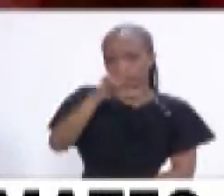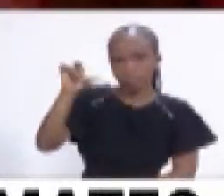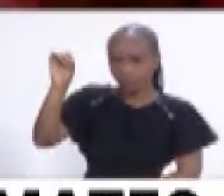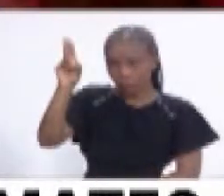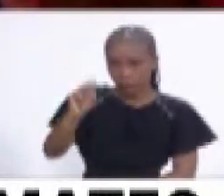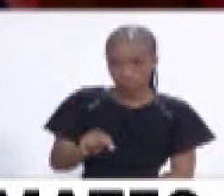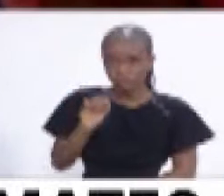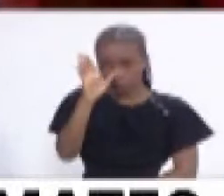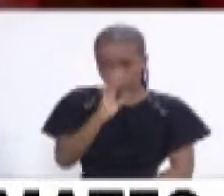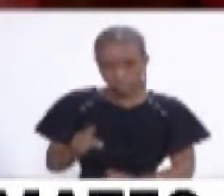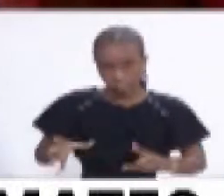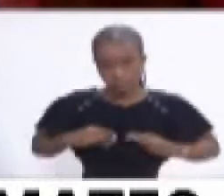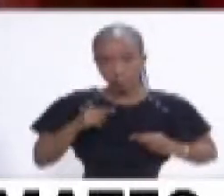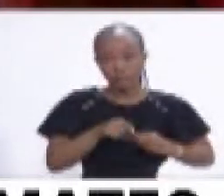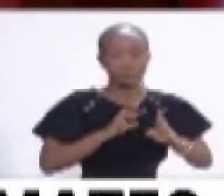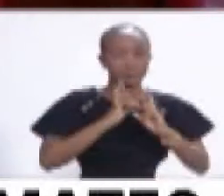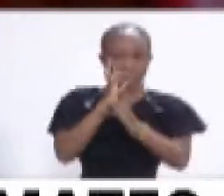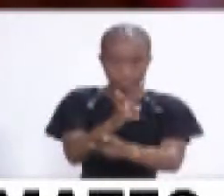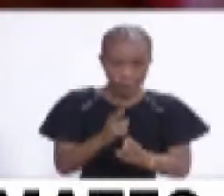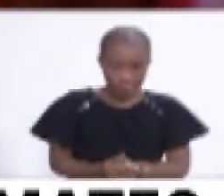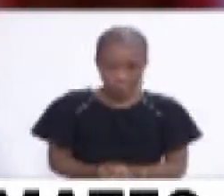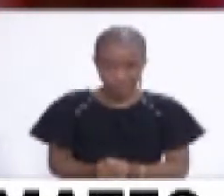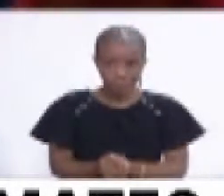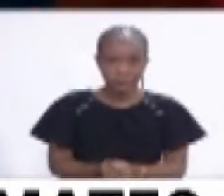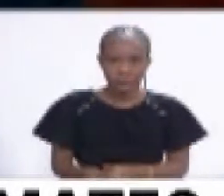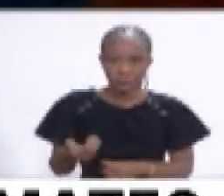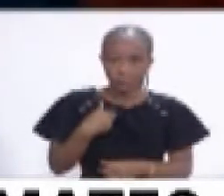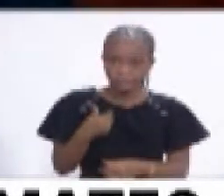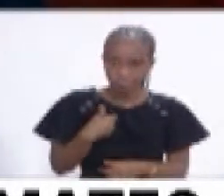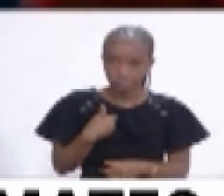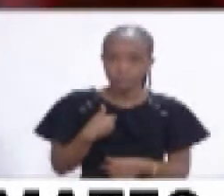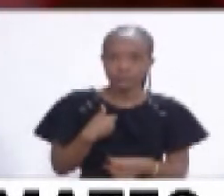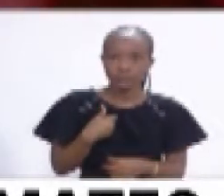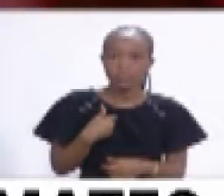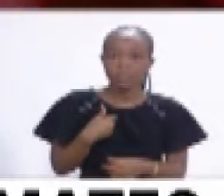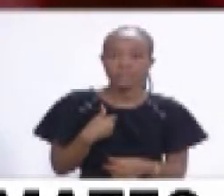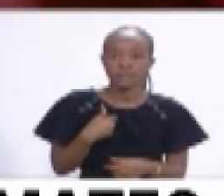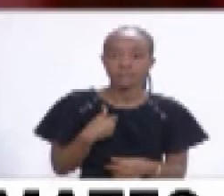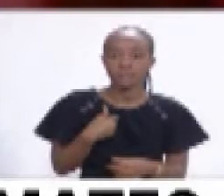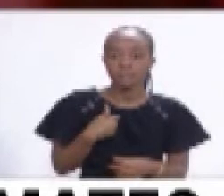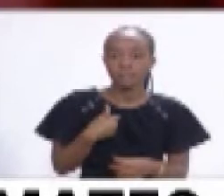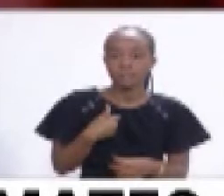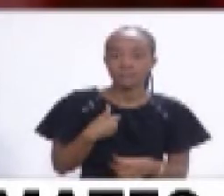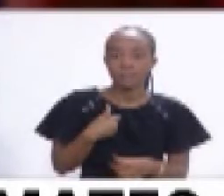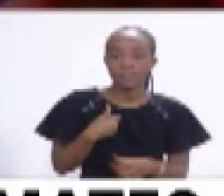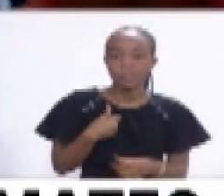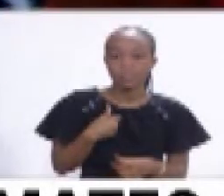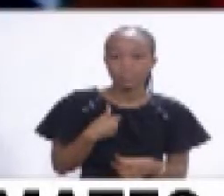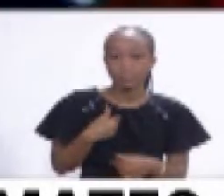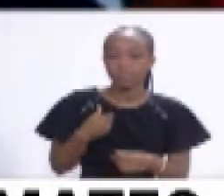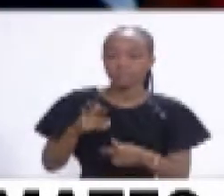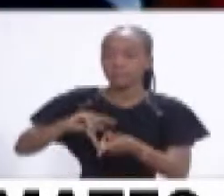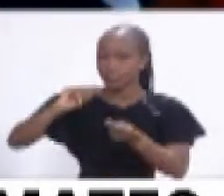by adopting this report, we have indirectly altered the debt